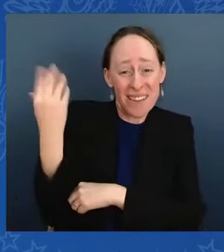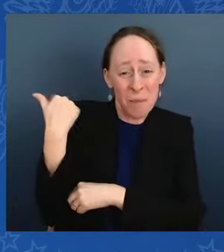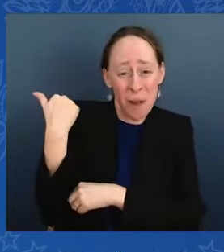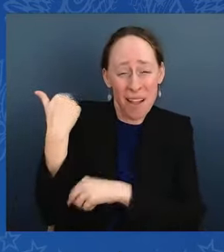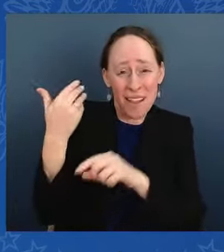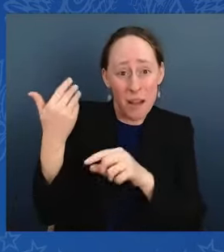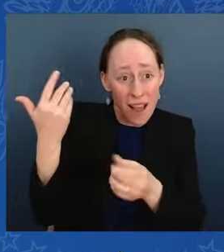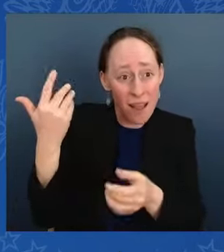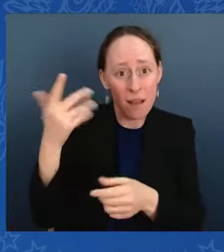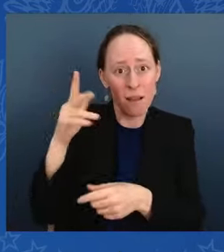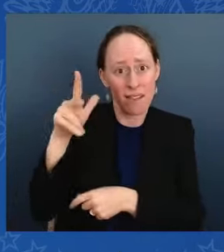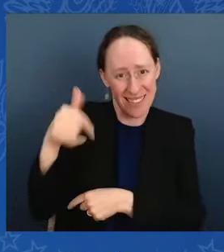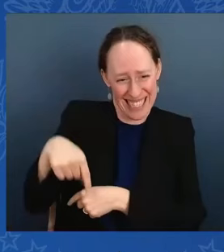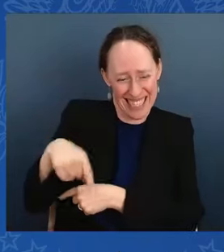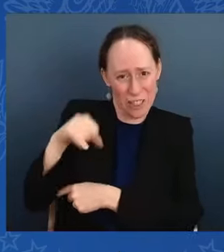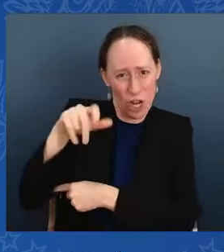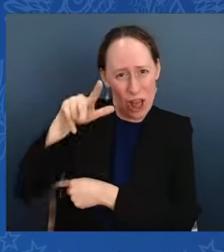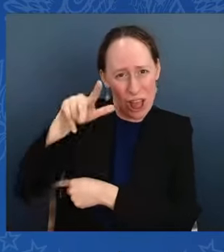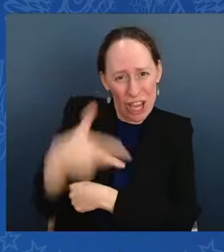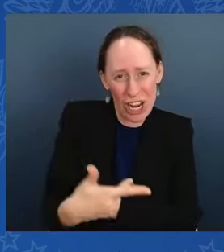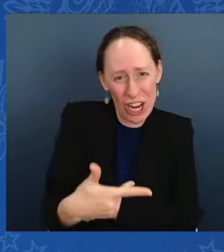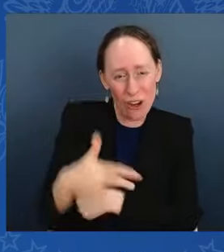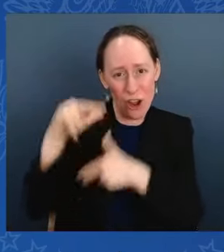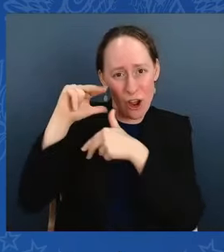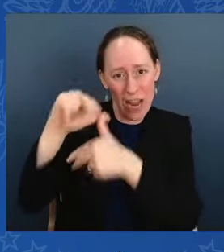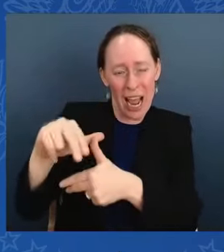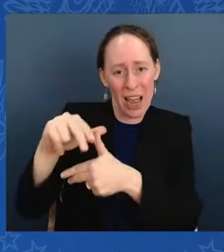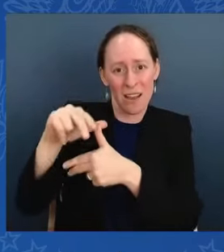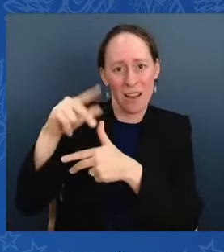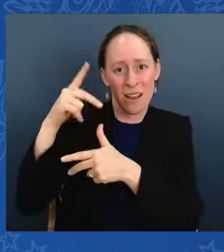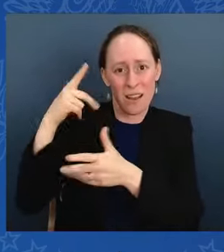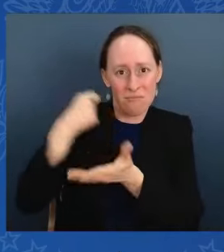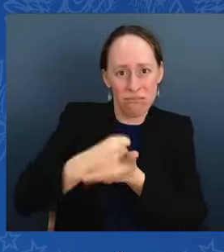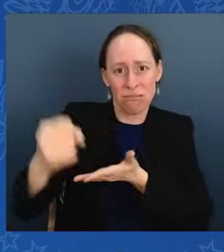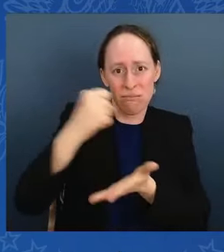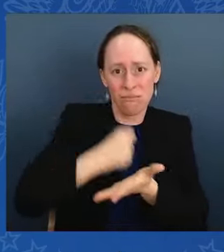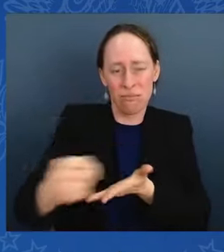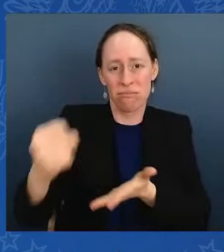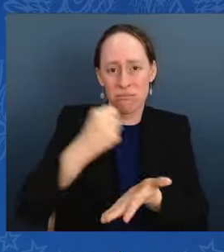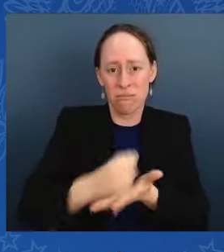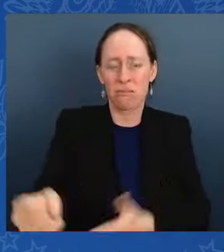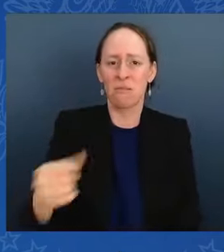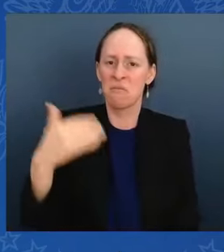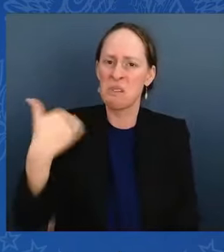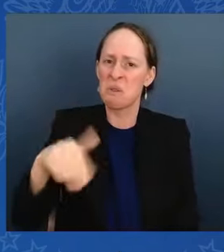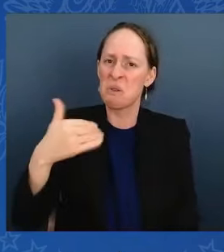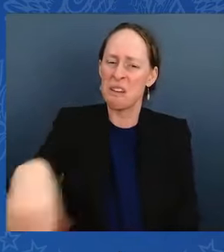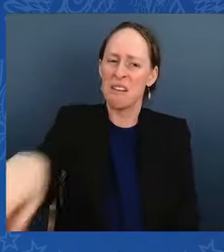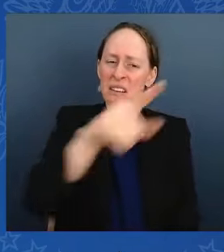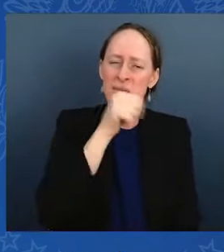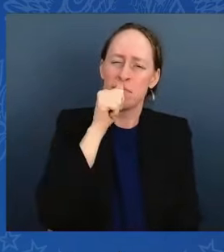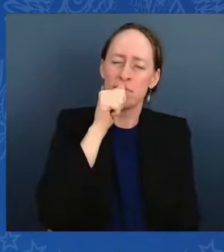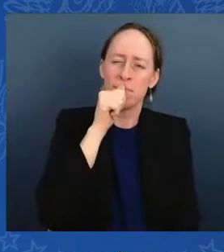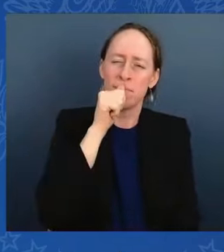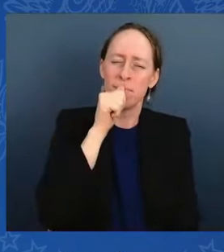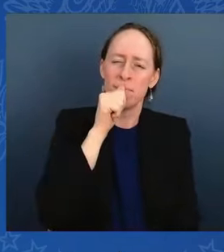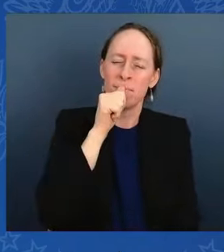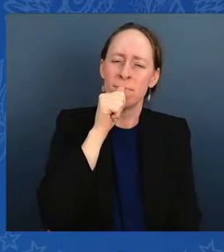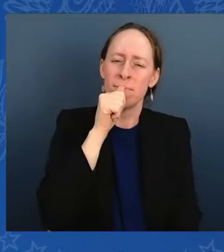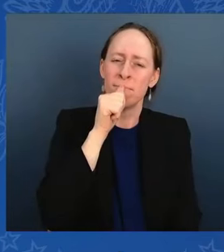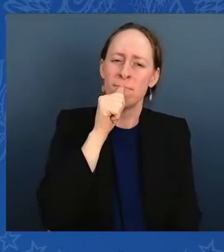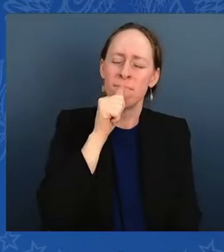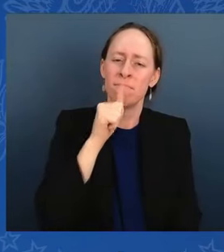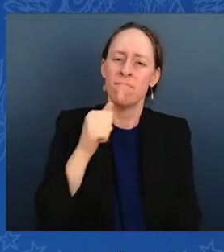Three in a row. You've been through hell. Three in a row. And I want you to know, I see you, I hear